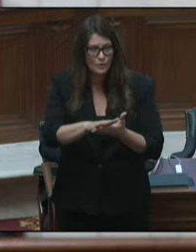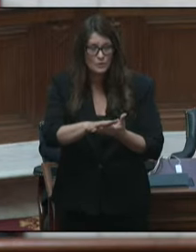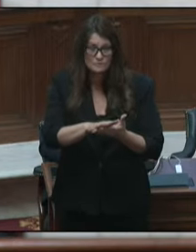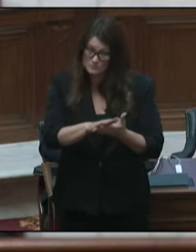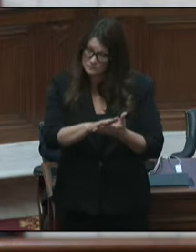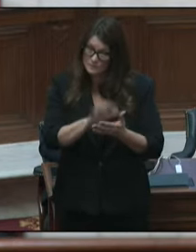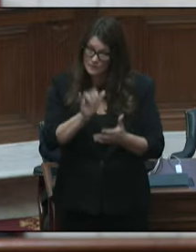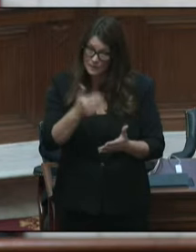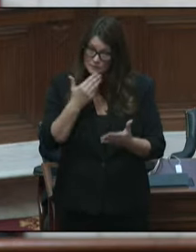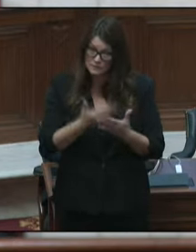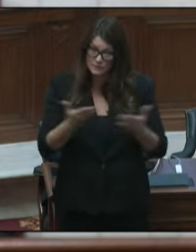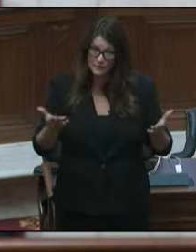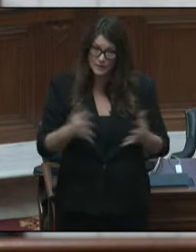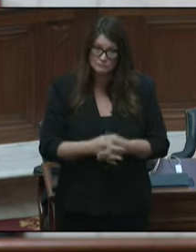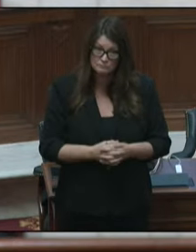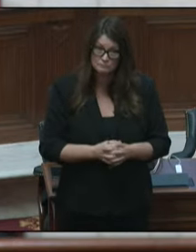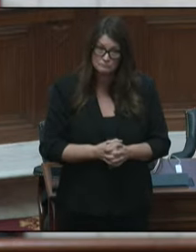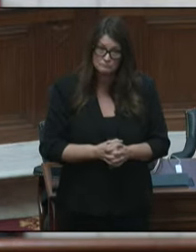too.